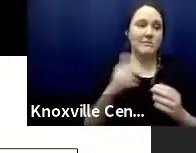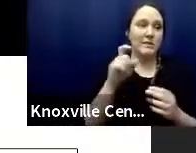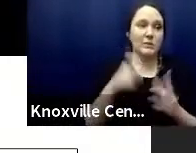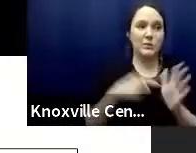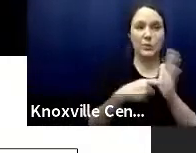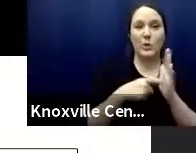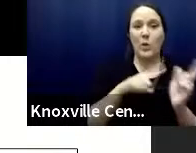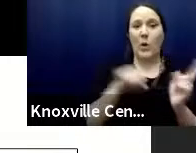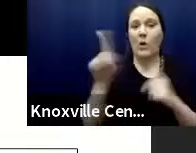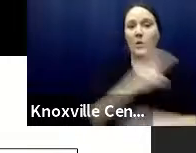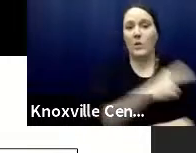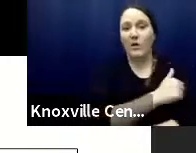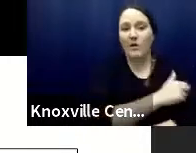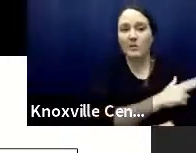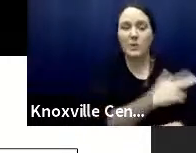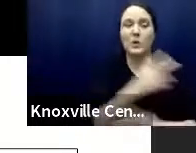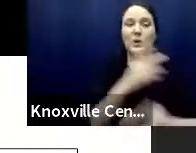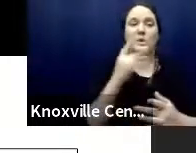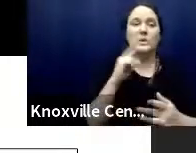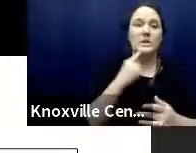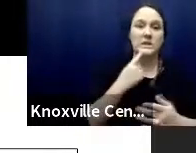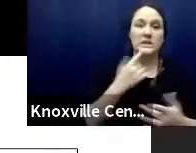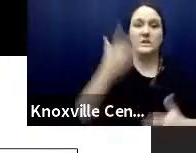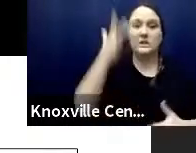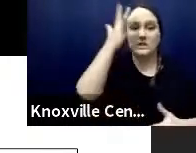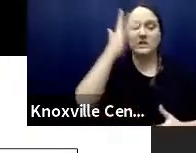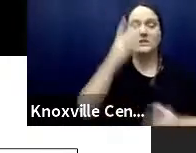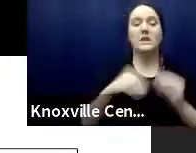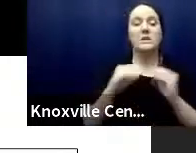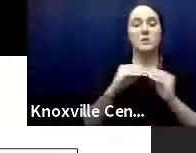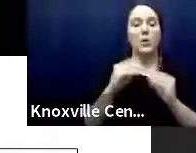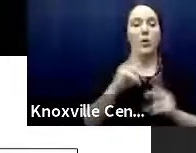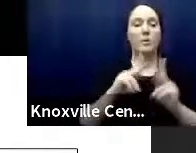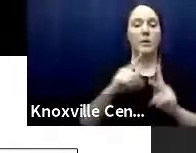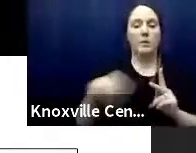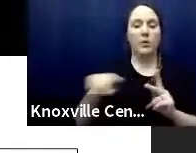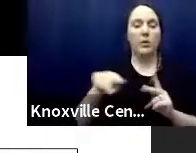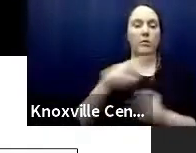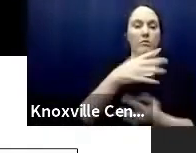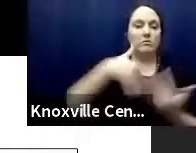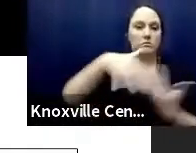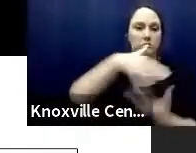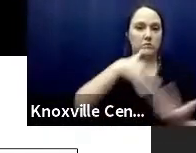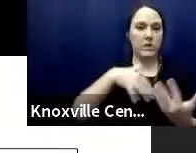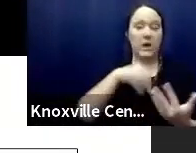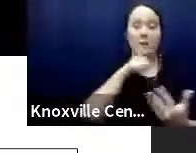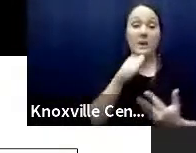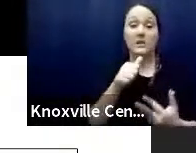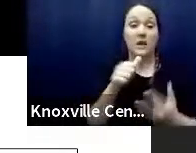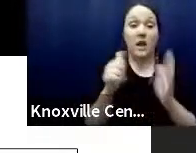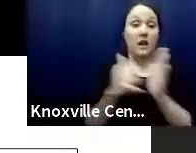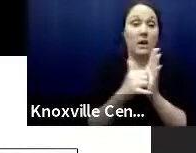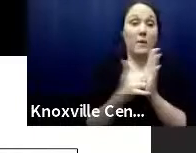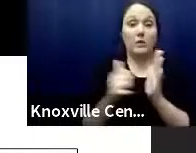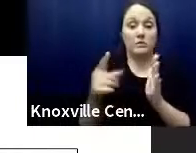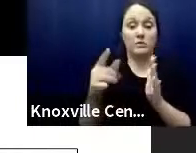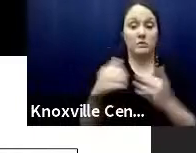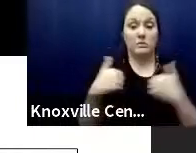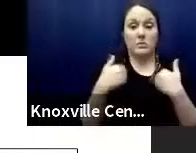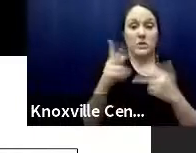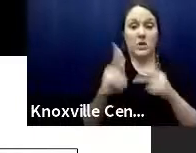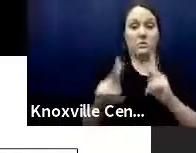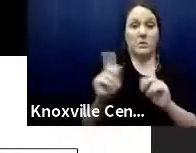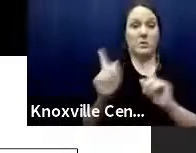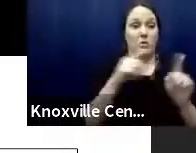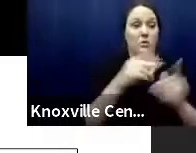hospitalizations. It's more the people that they may mix with. It's not impossible that the younger folks can end up in the hospital.